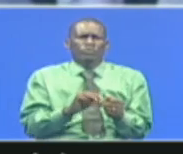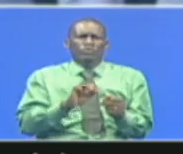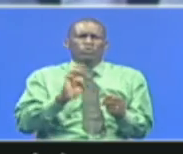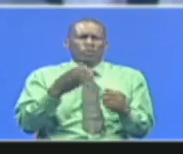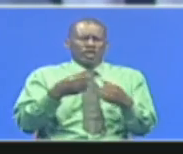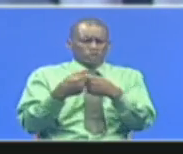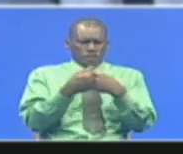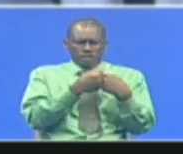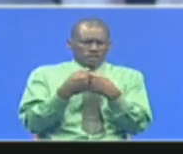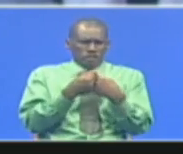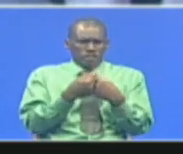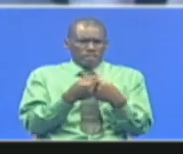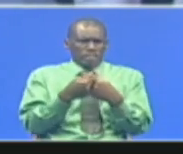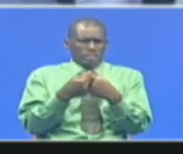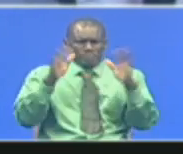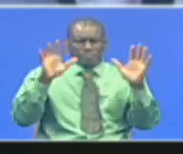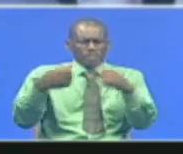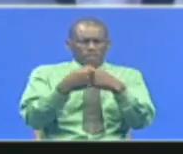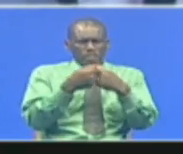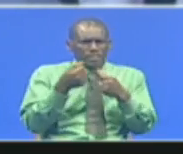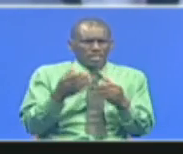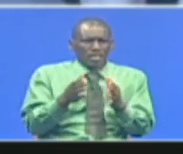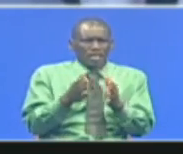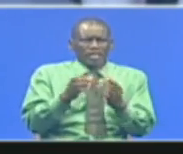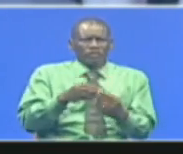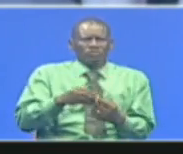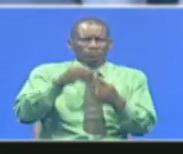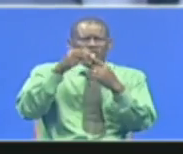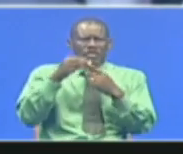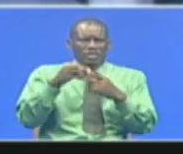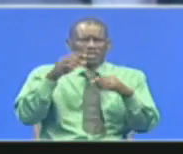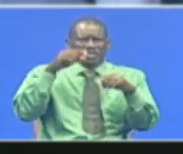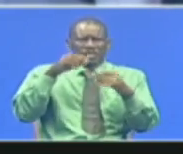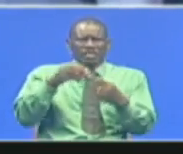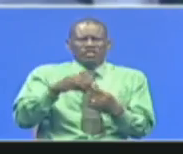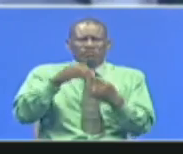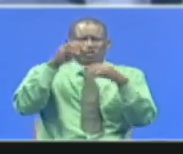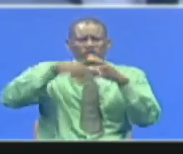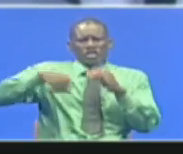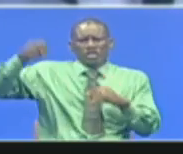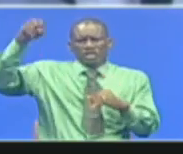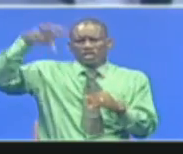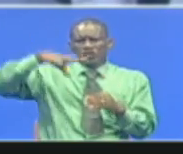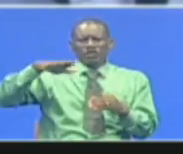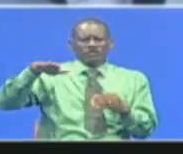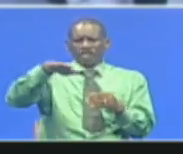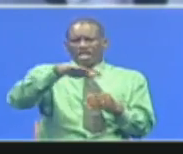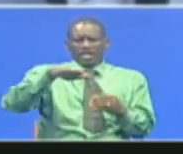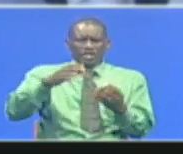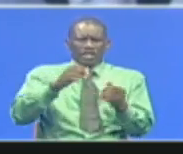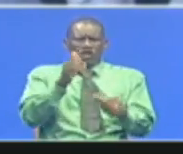challenged, big challenge, and especially in the energy field, which Kenya is a leader.